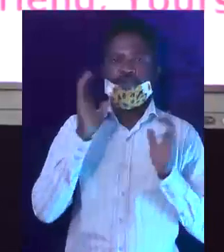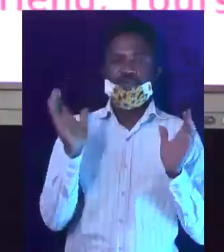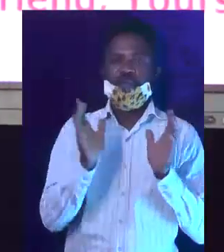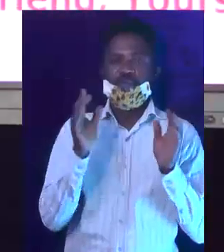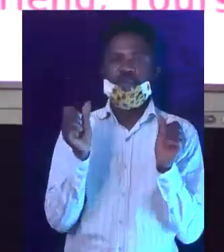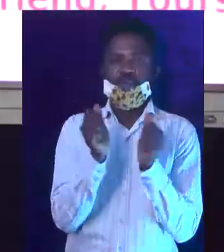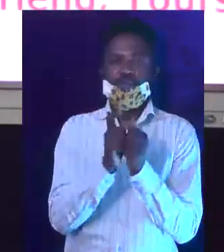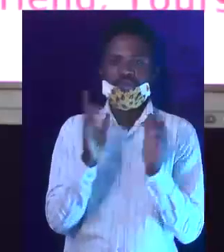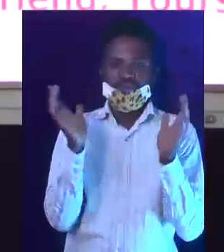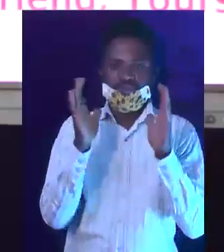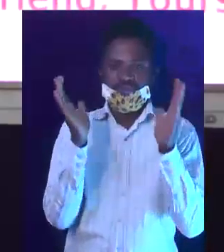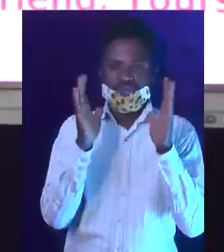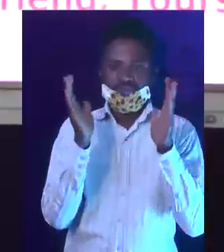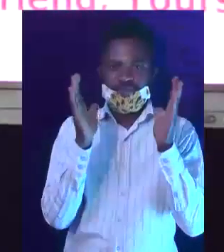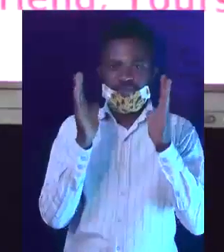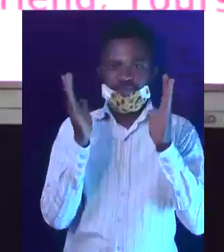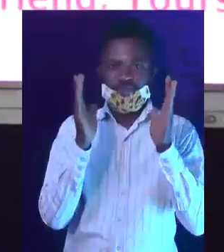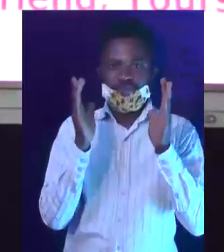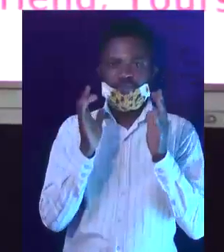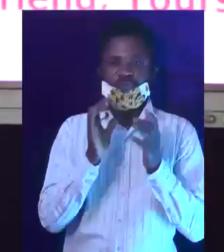be celebrated with a chair.